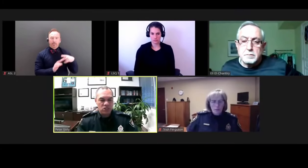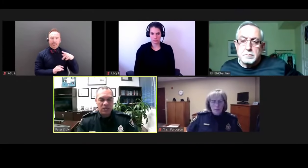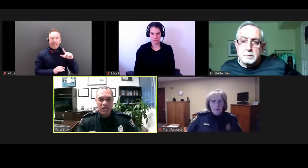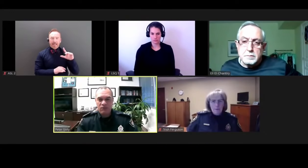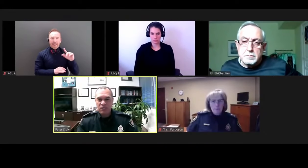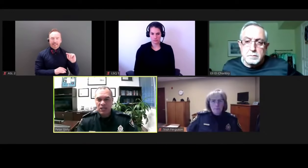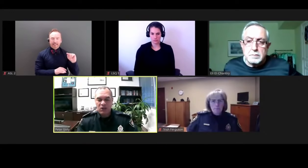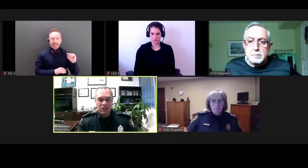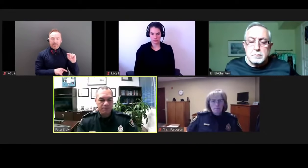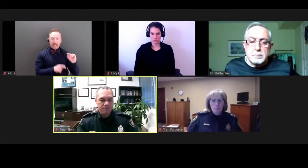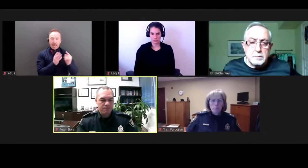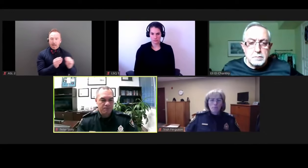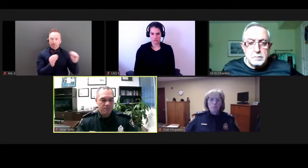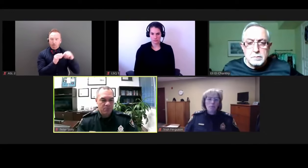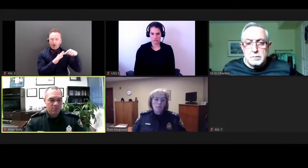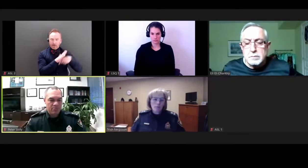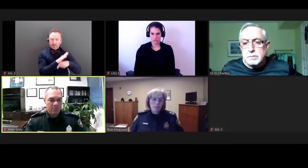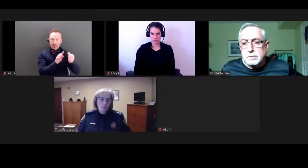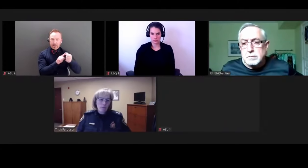information she may have in that area.